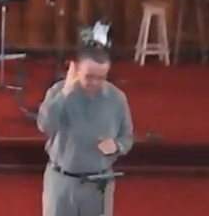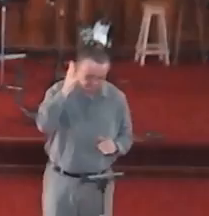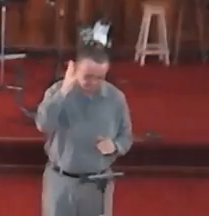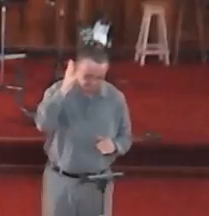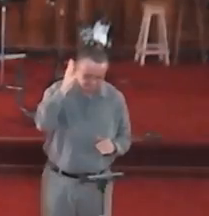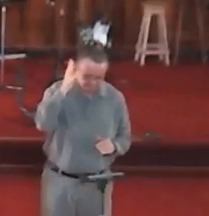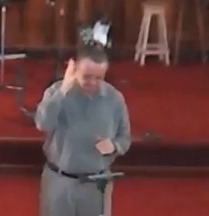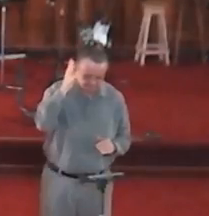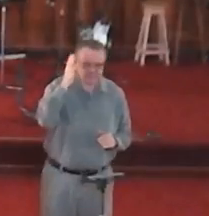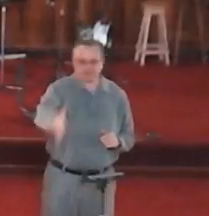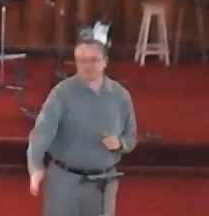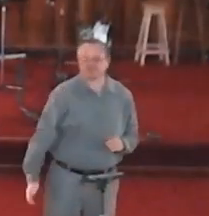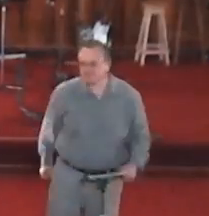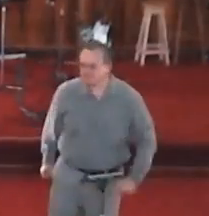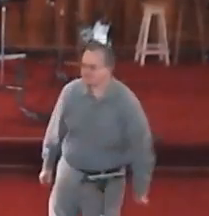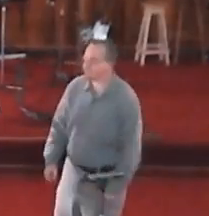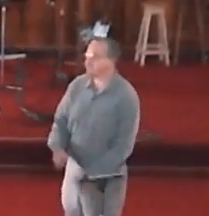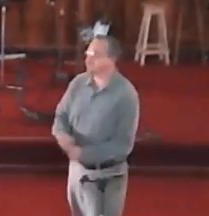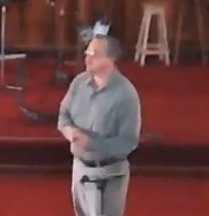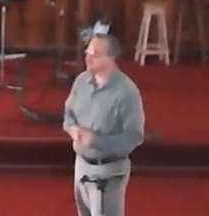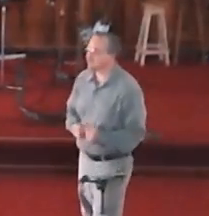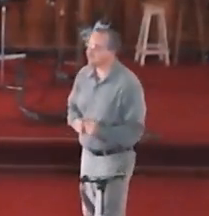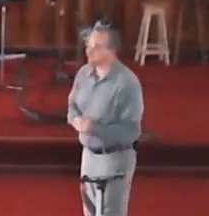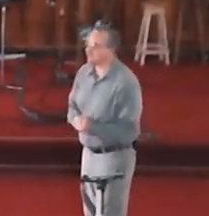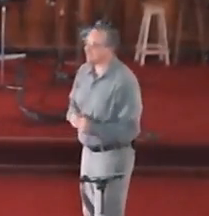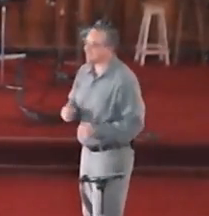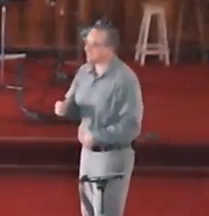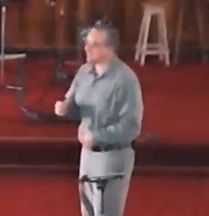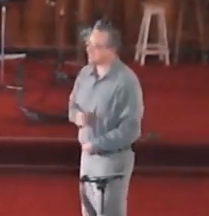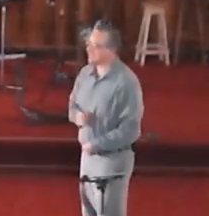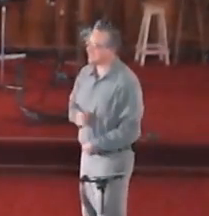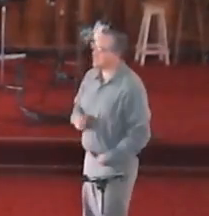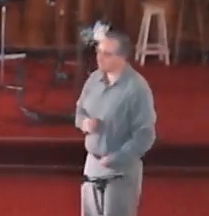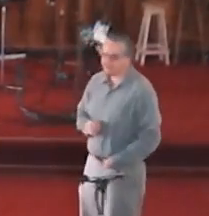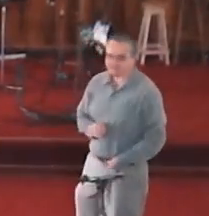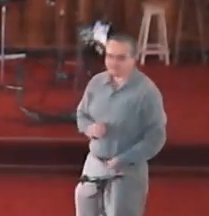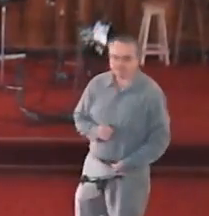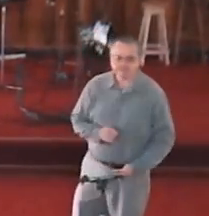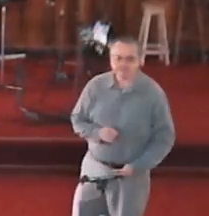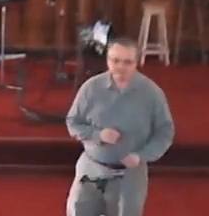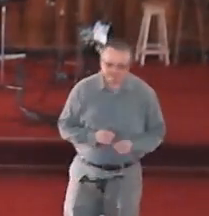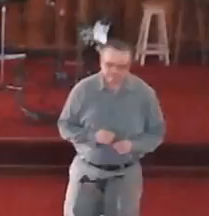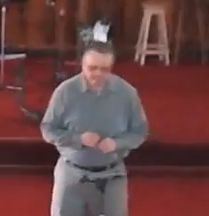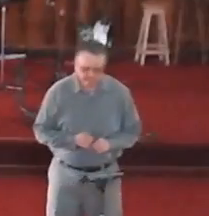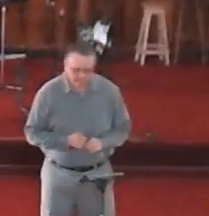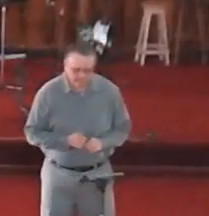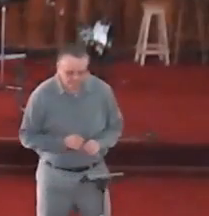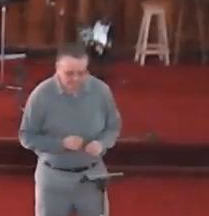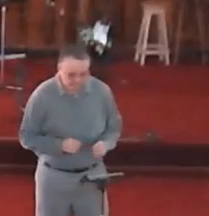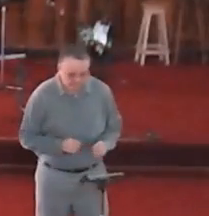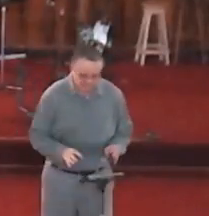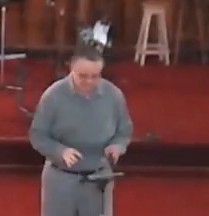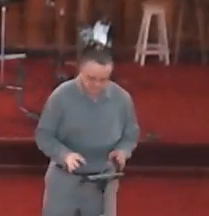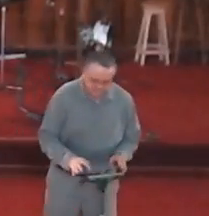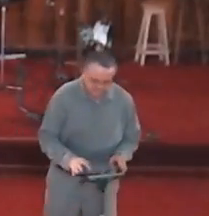llama? Esteban. In Acts 6 and 7, we saw that there had been a great persecution against the